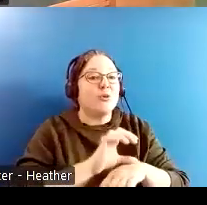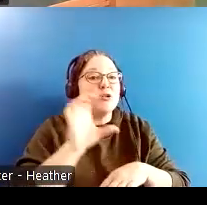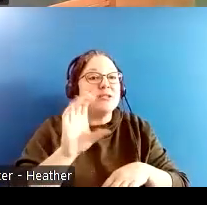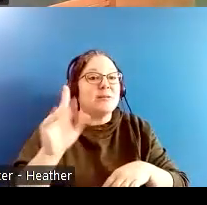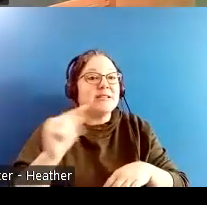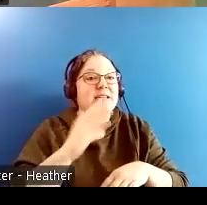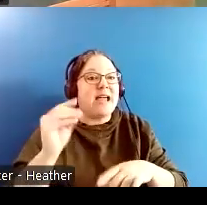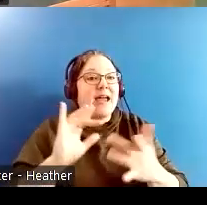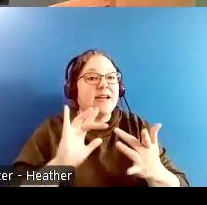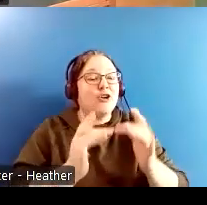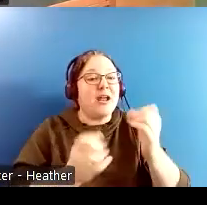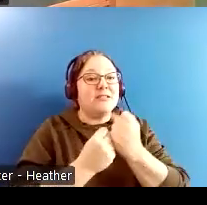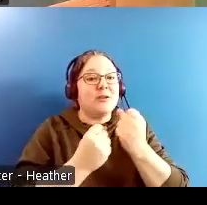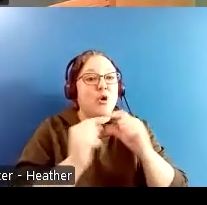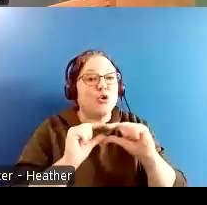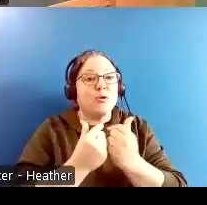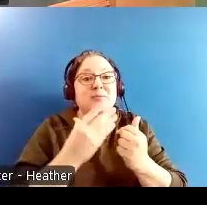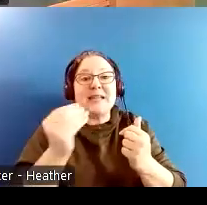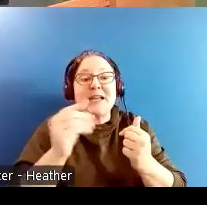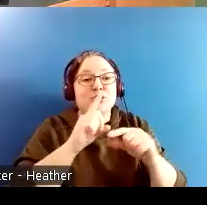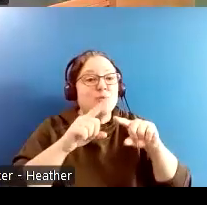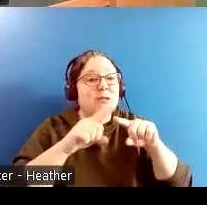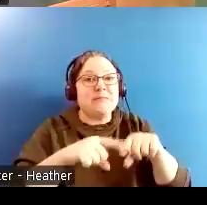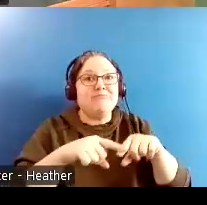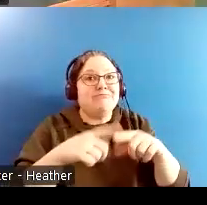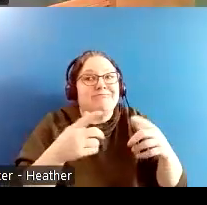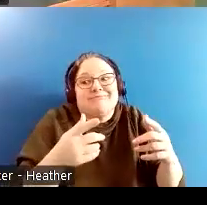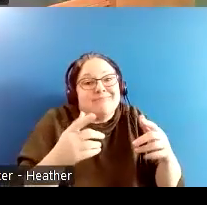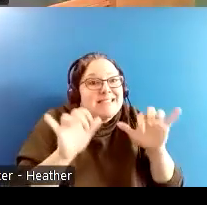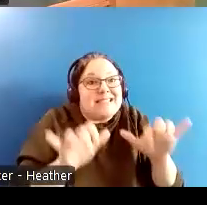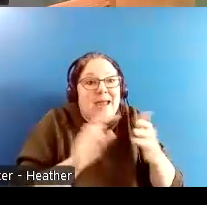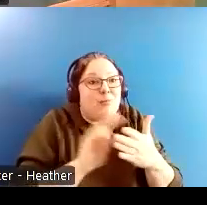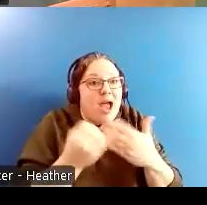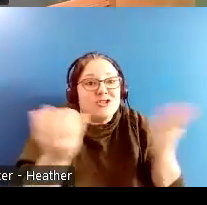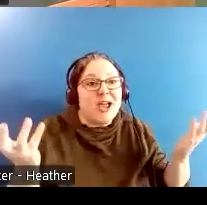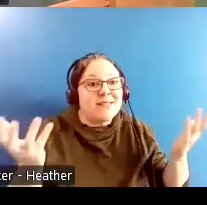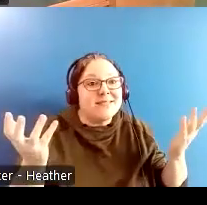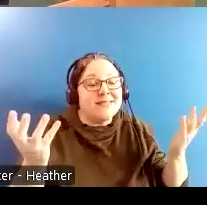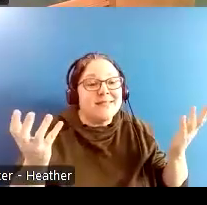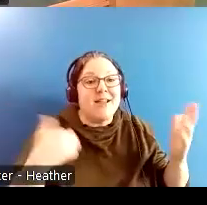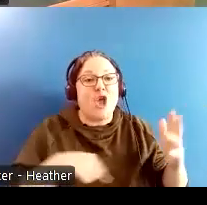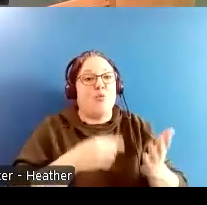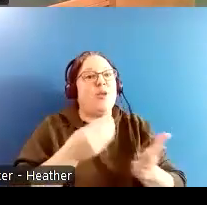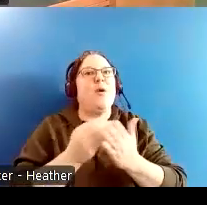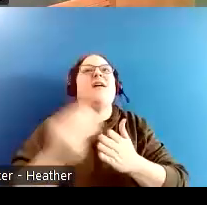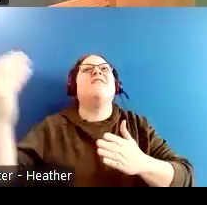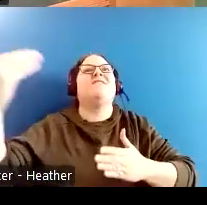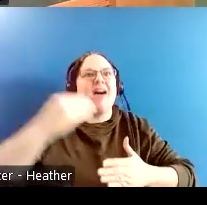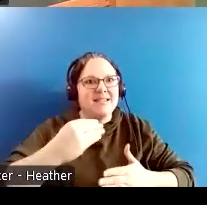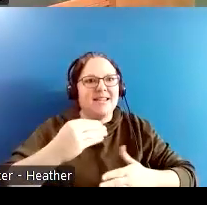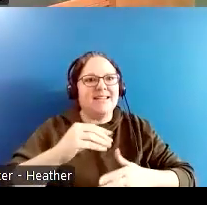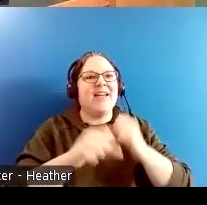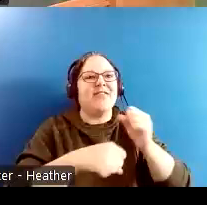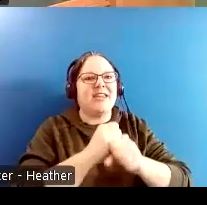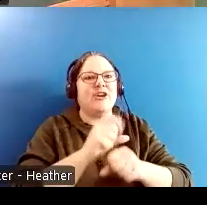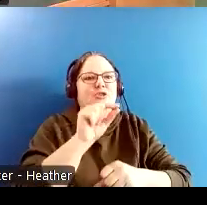groups, but it was basically the same project. And we were funded in 2012, and then we